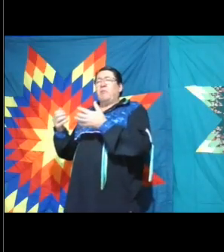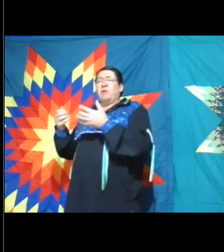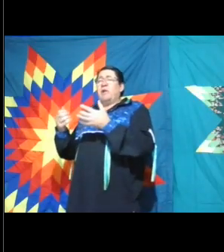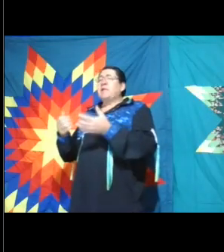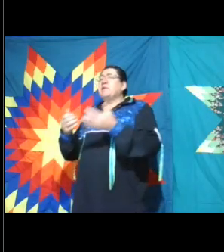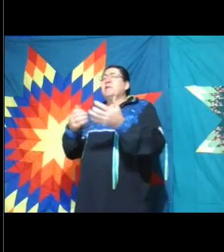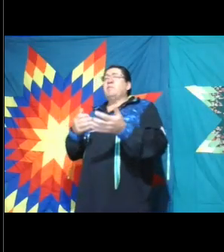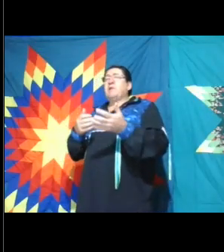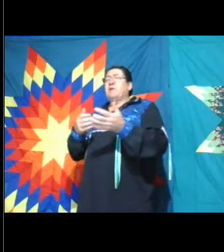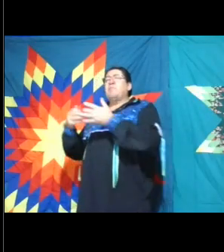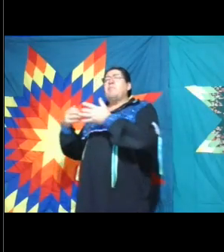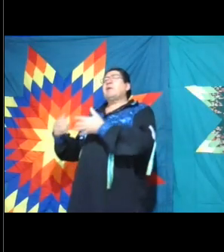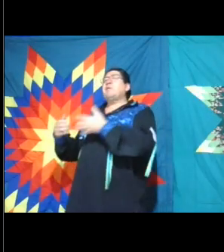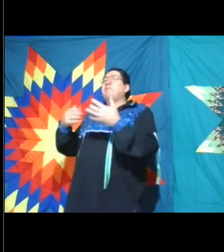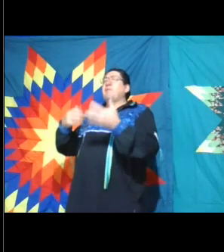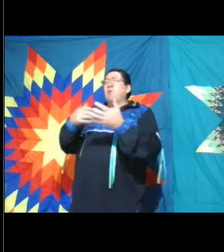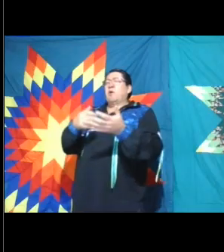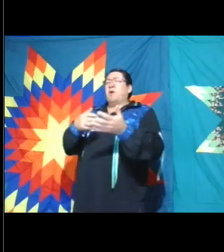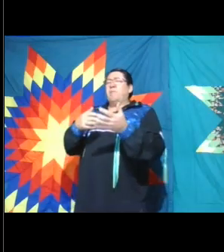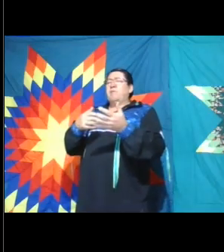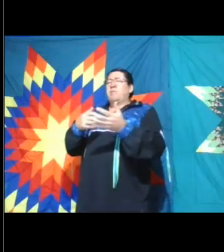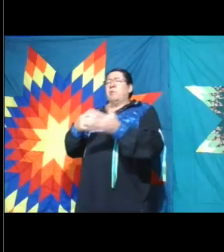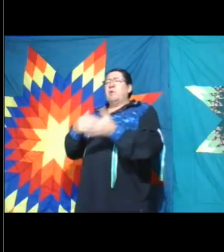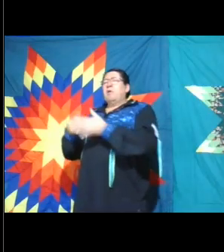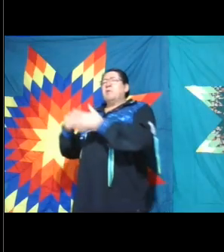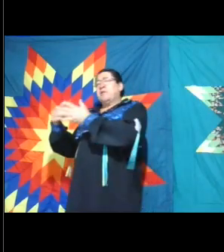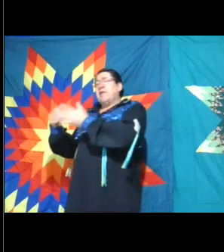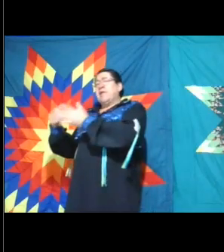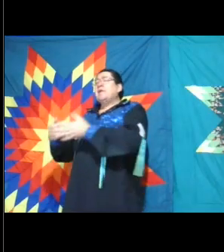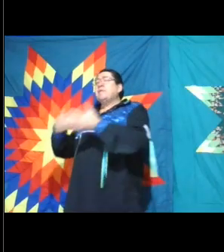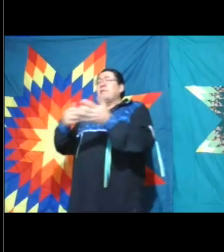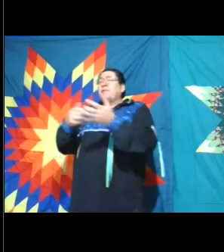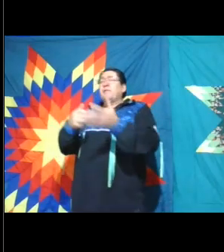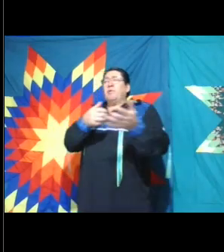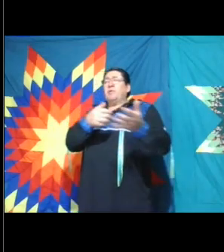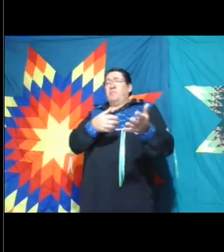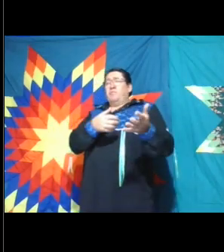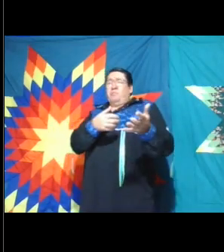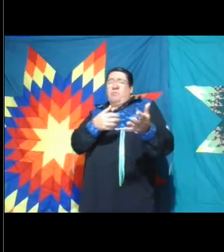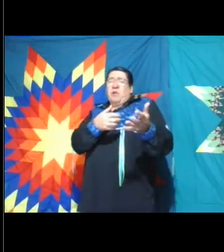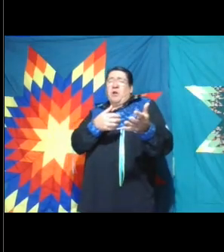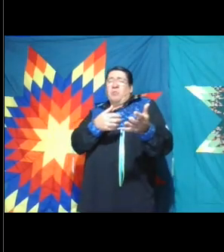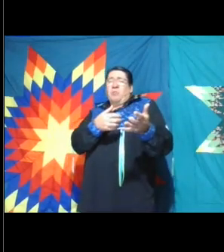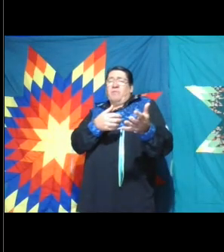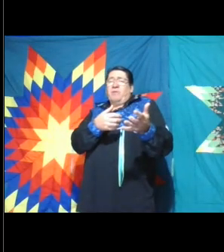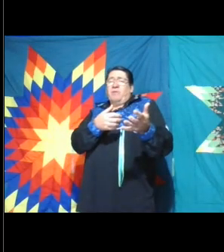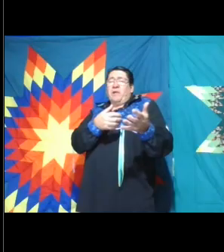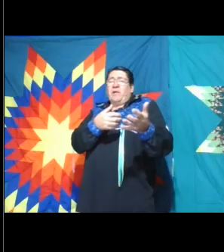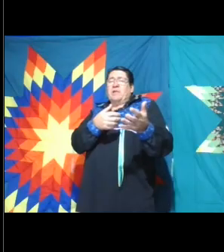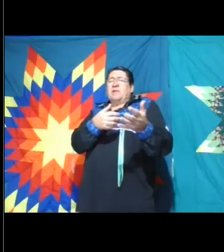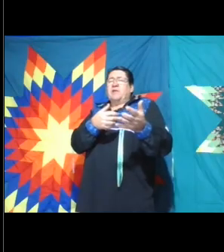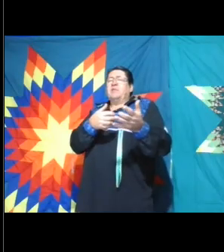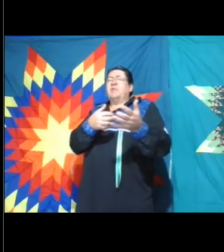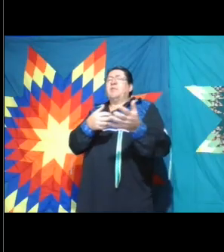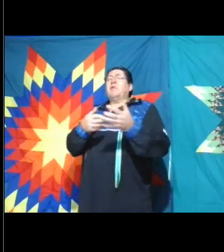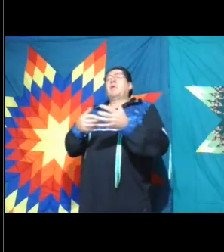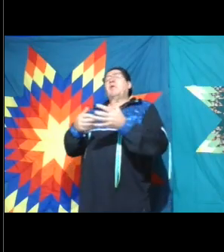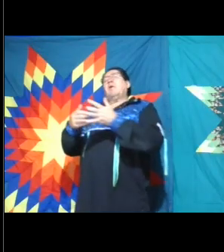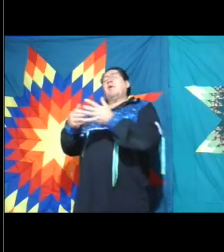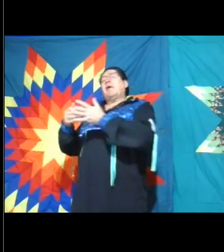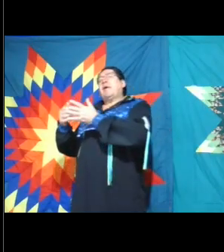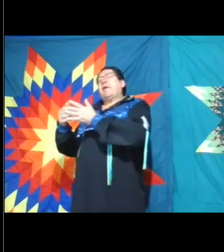in that would like to sit with you to make you feel more comfortable so they could learn about the nonprofit organization?